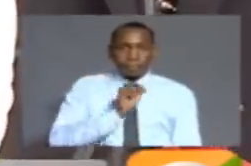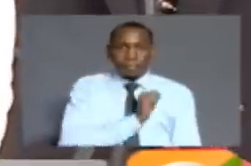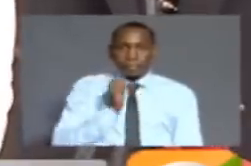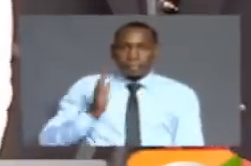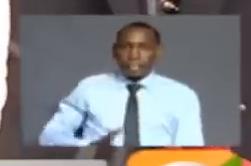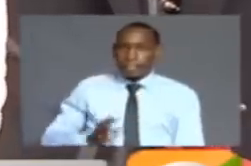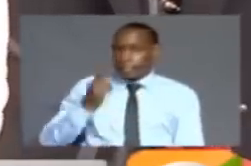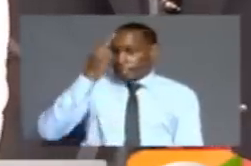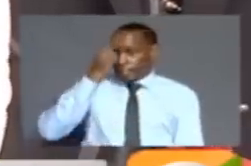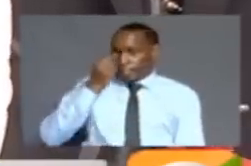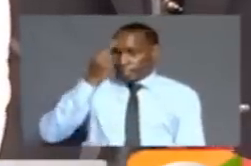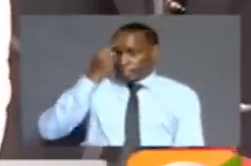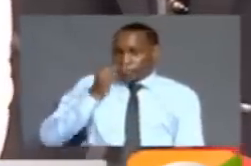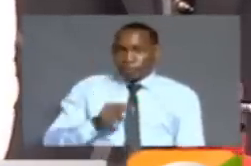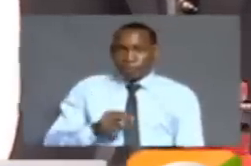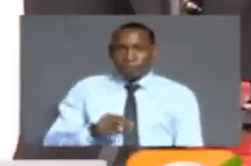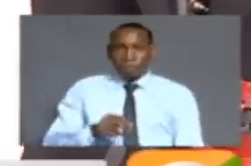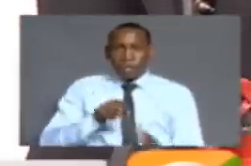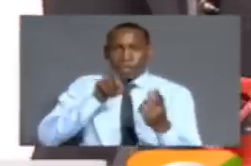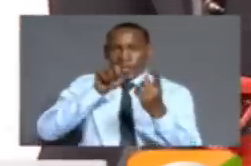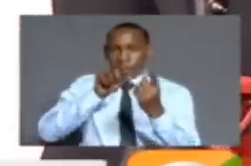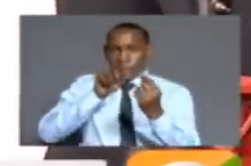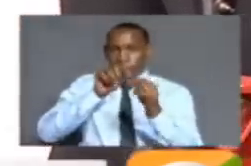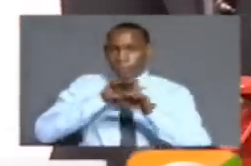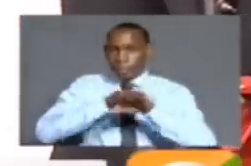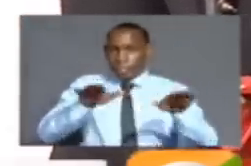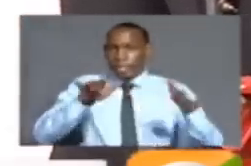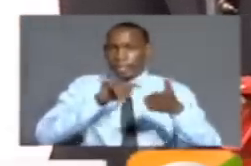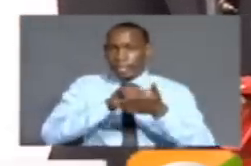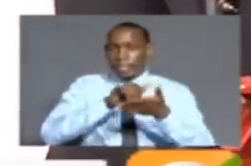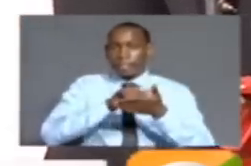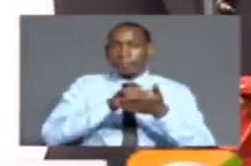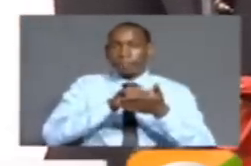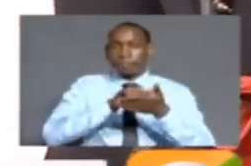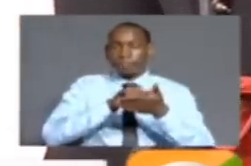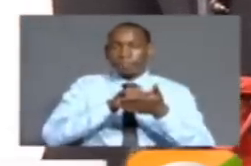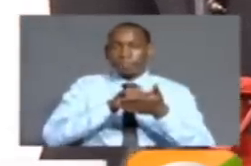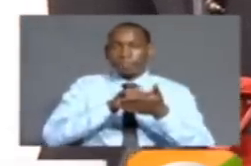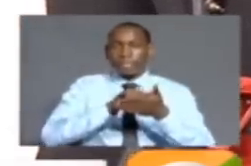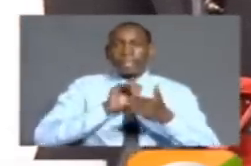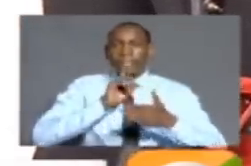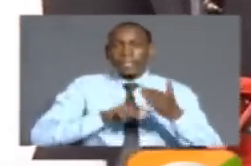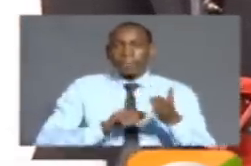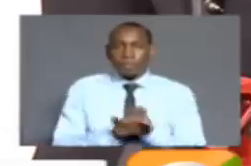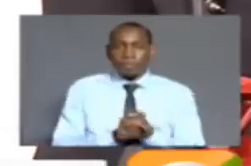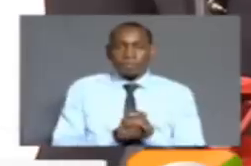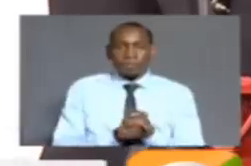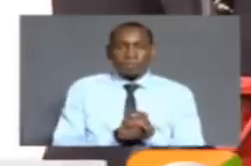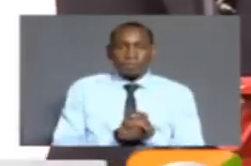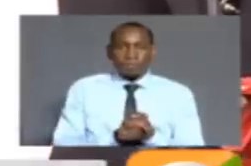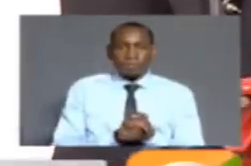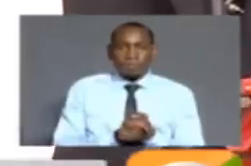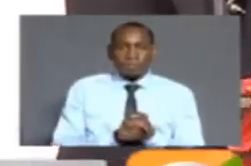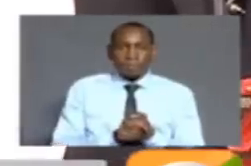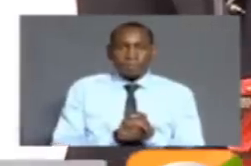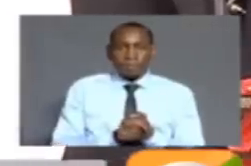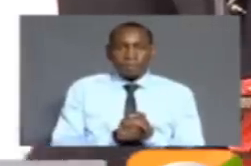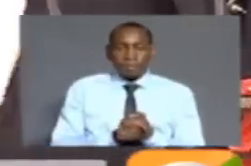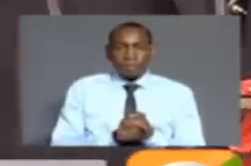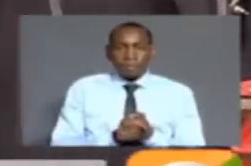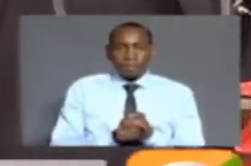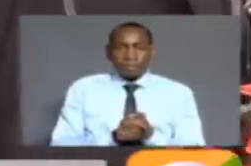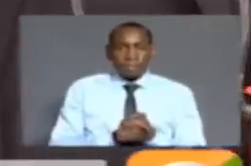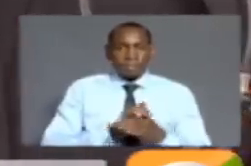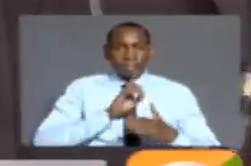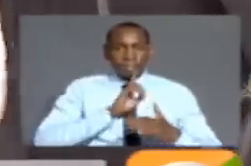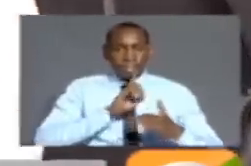Kina, you tweeted absolutely that there's gonna be, I don't know if you said a dozen 70. Or there's gonna be a whole 70%. Bunch of. I'll put